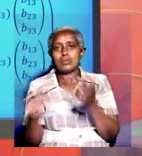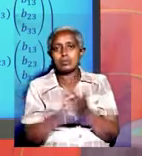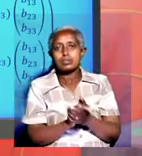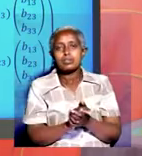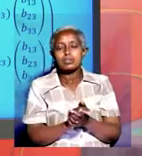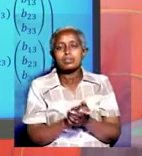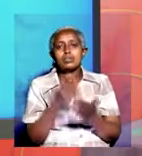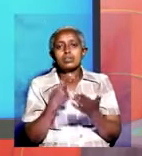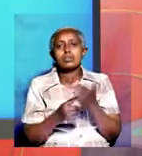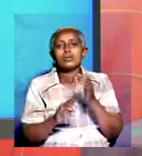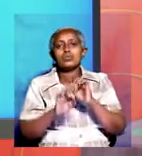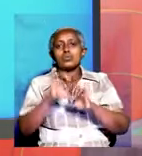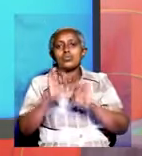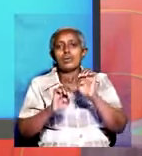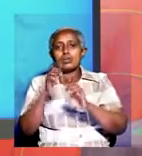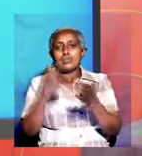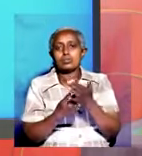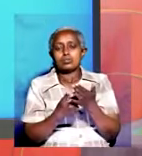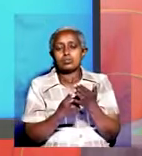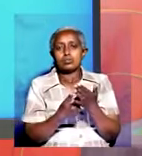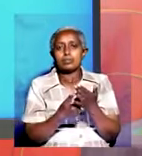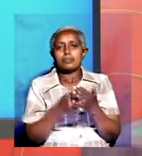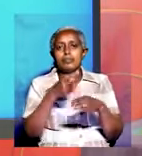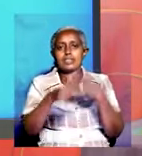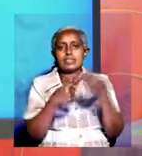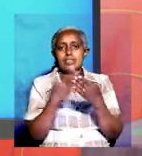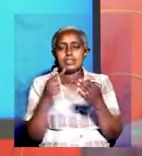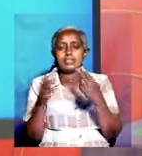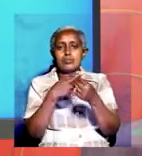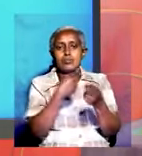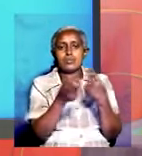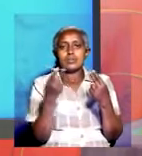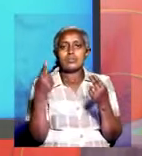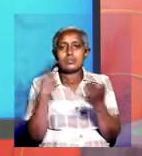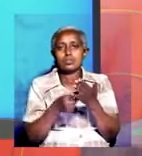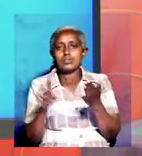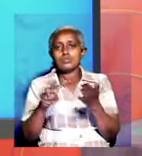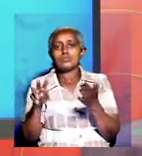how to evaluate this one. Since the product of these two means